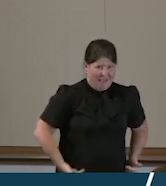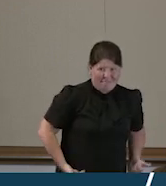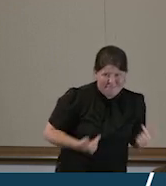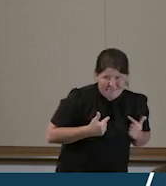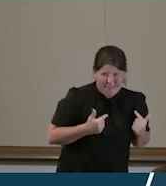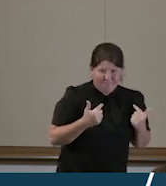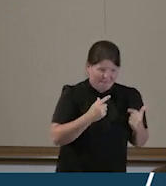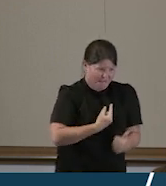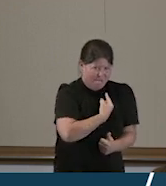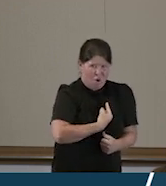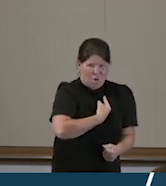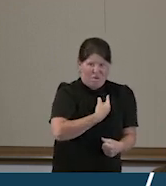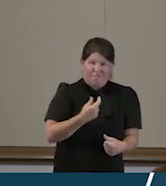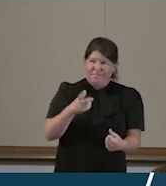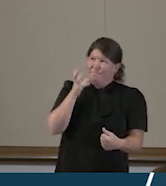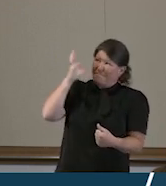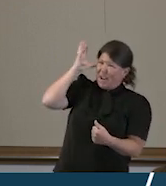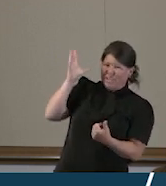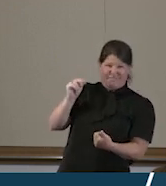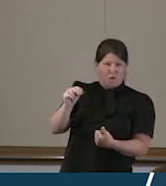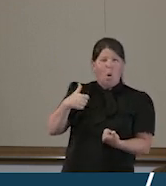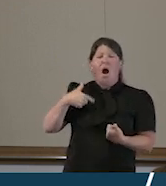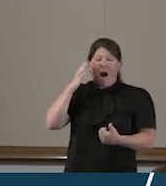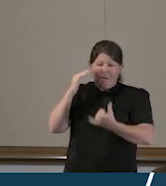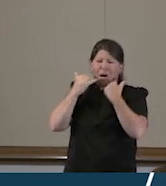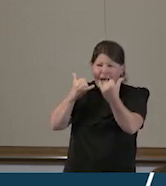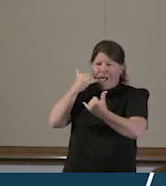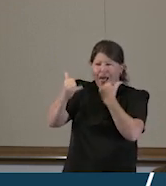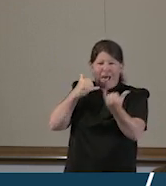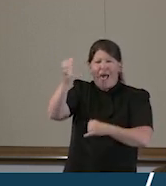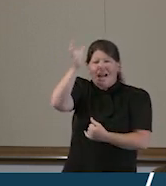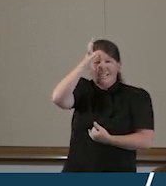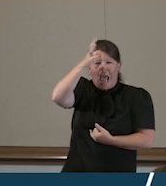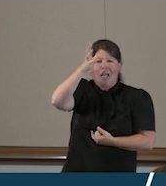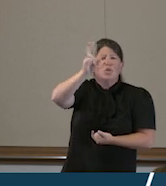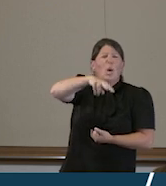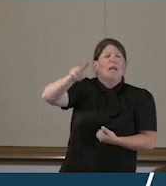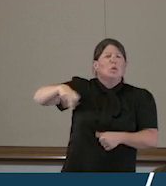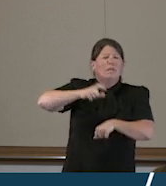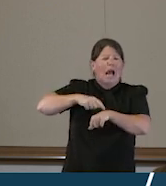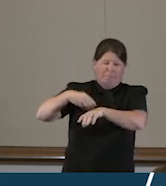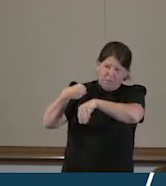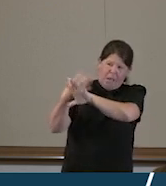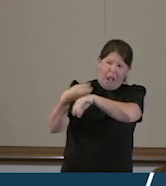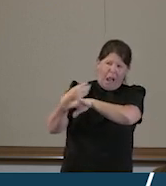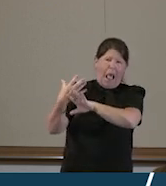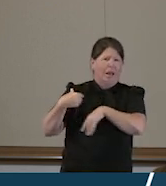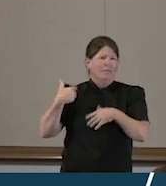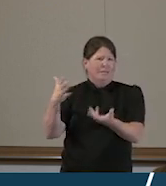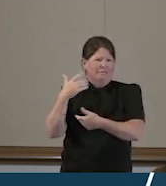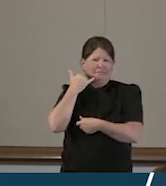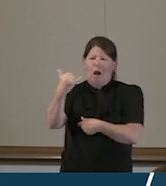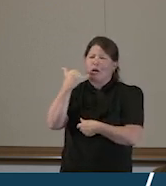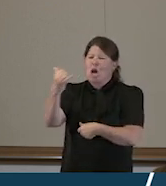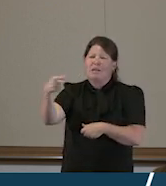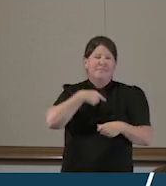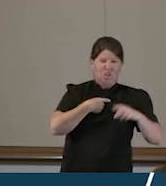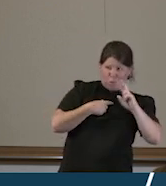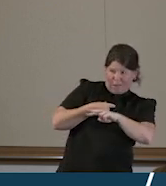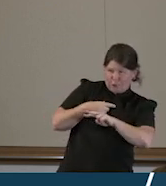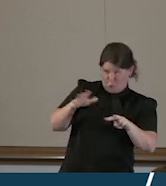But I still ask for help. I'll call my dad 22 times a day and ask for help making decisions. And there's no shame in